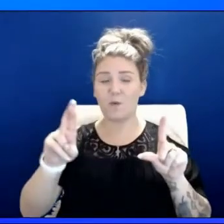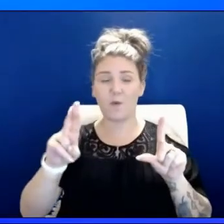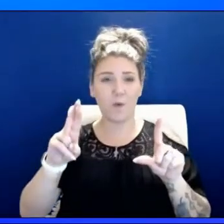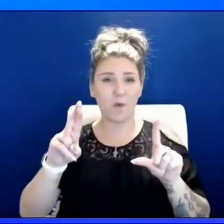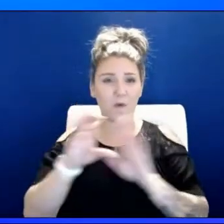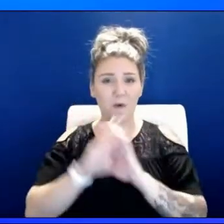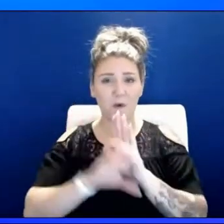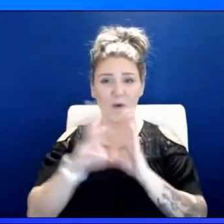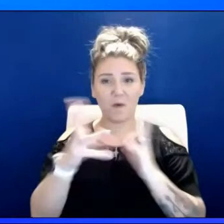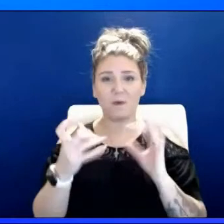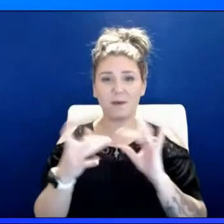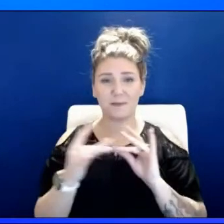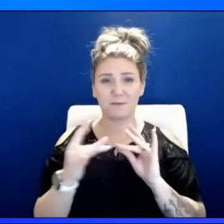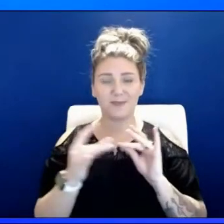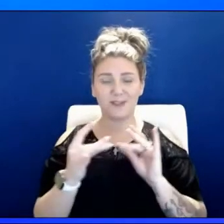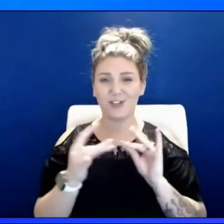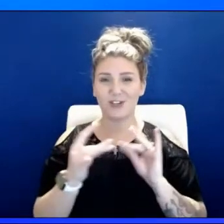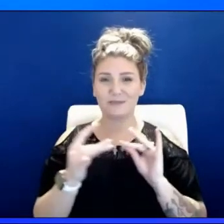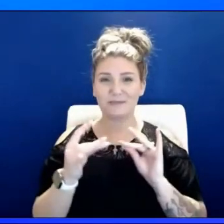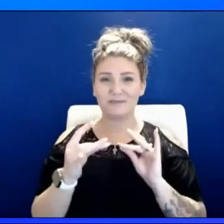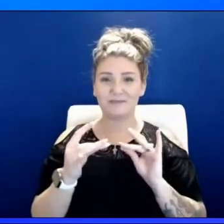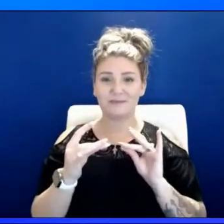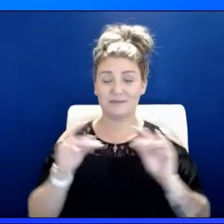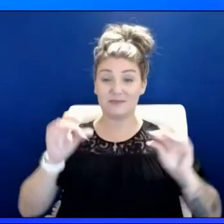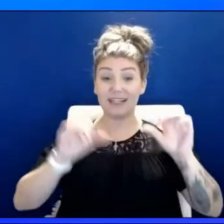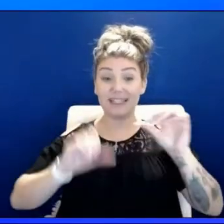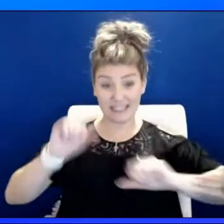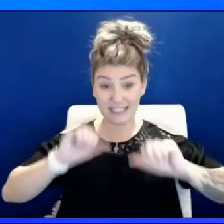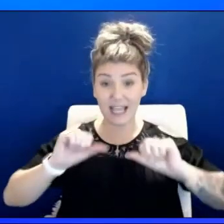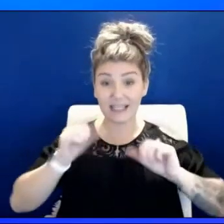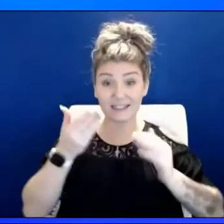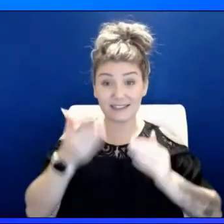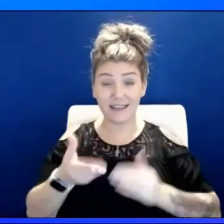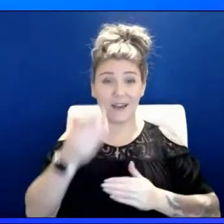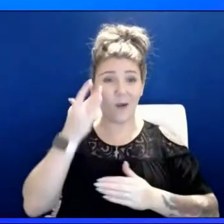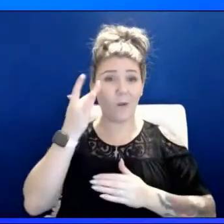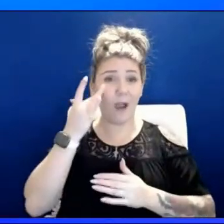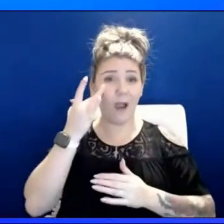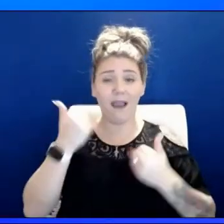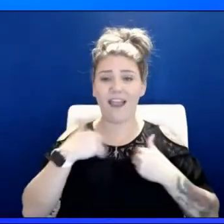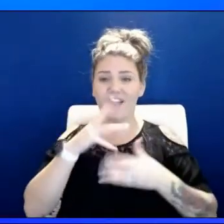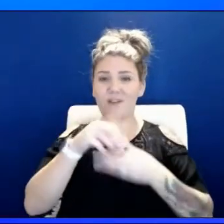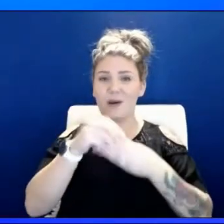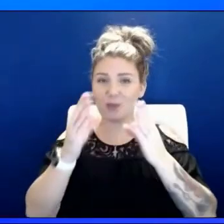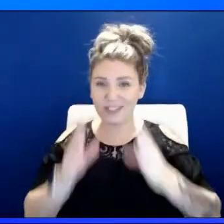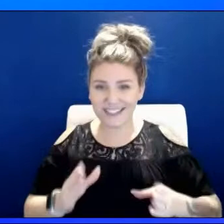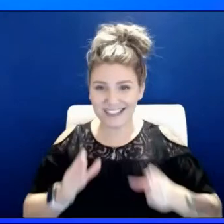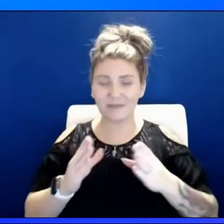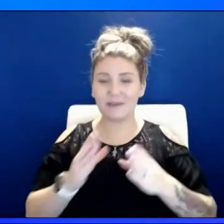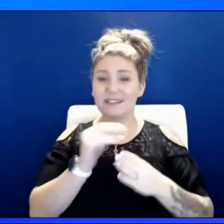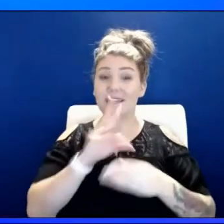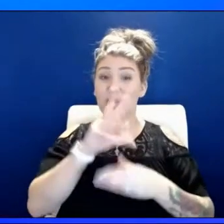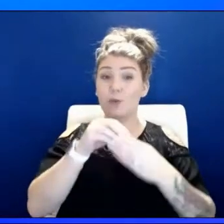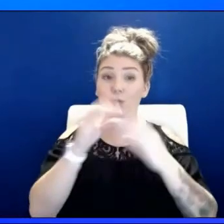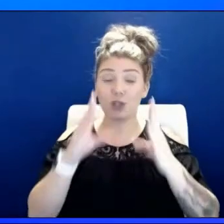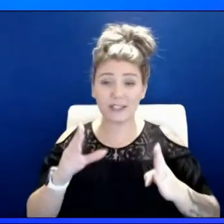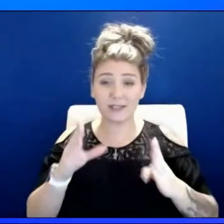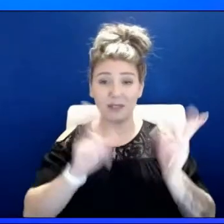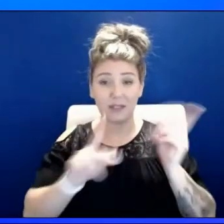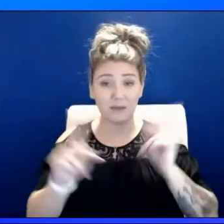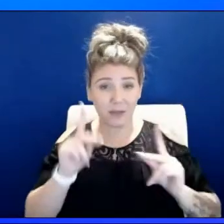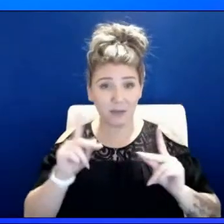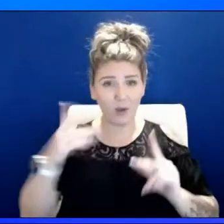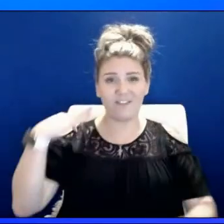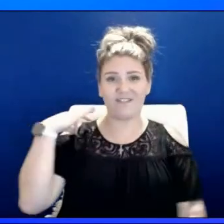mention the science is there because we have participants. And participants are people that volunteer